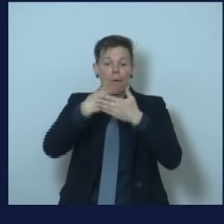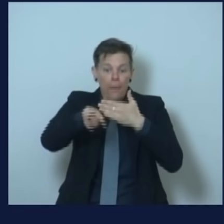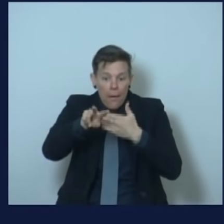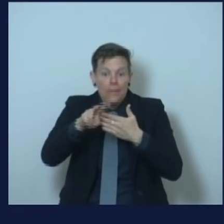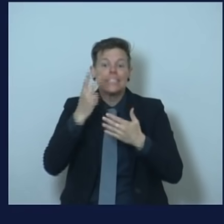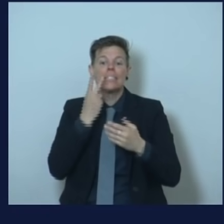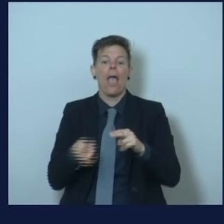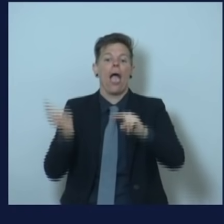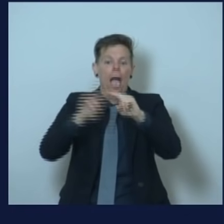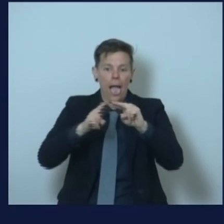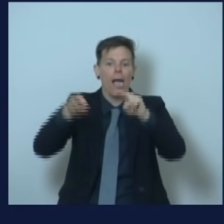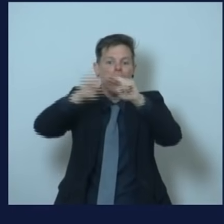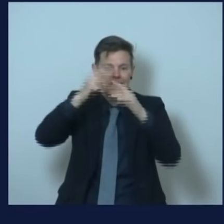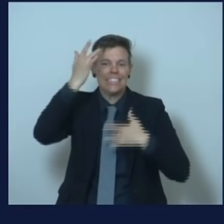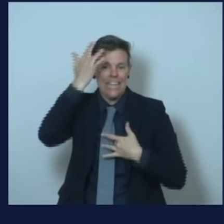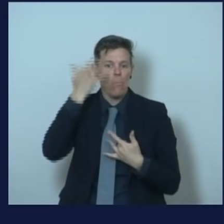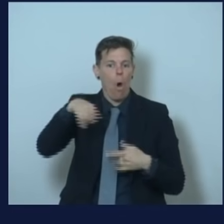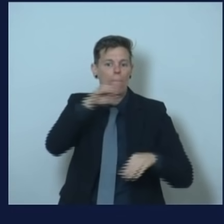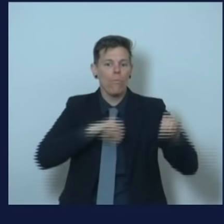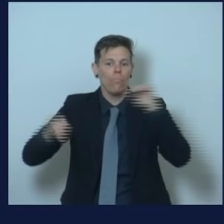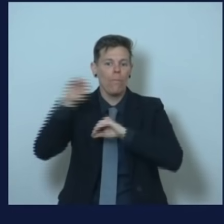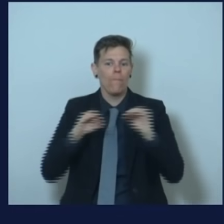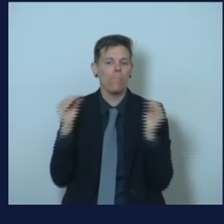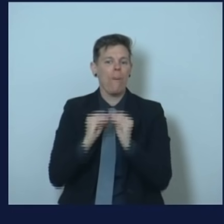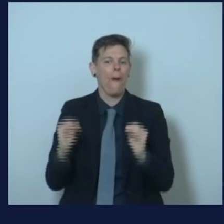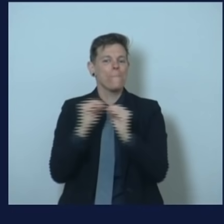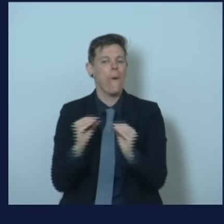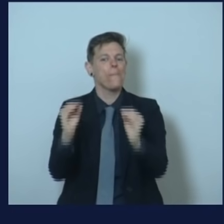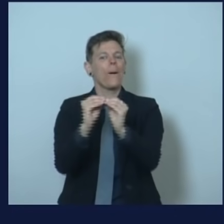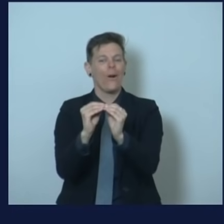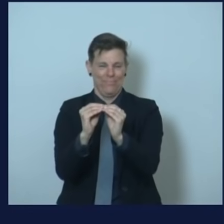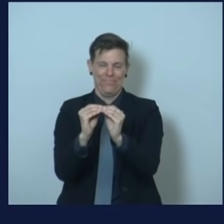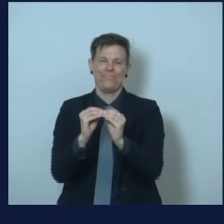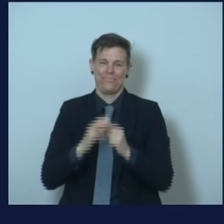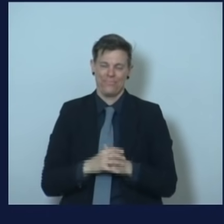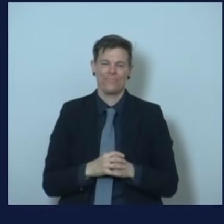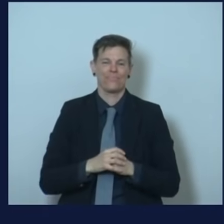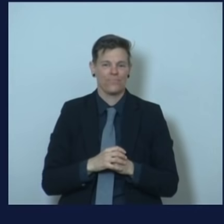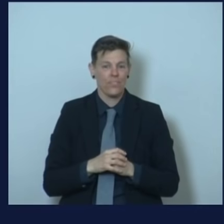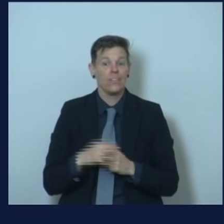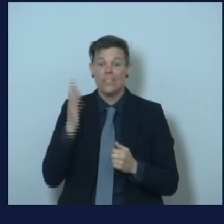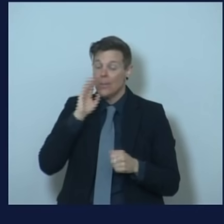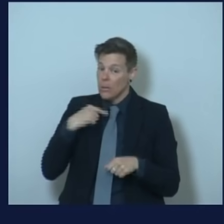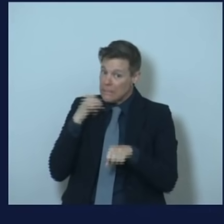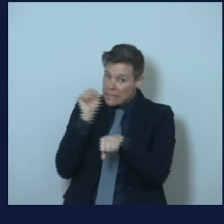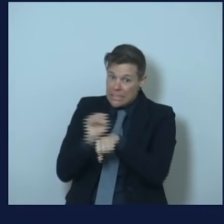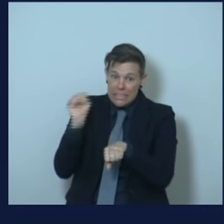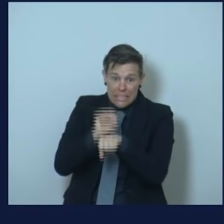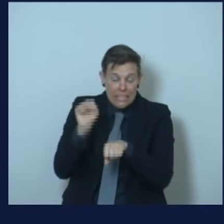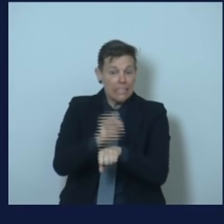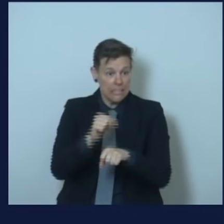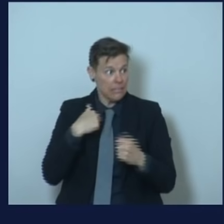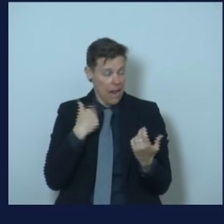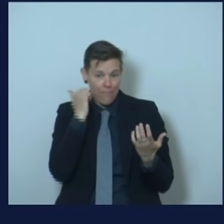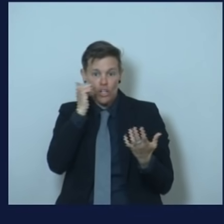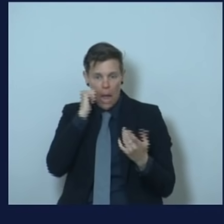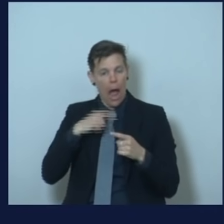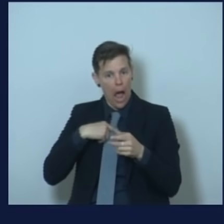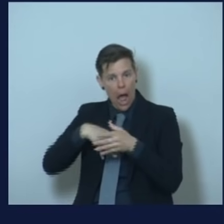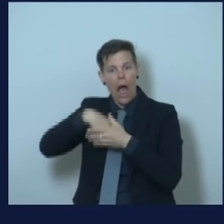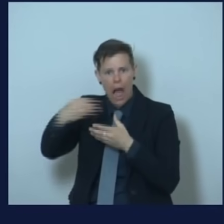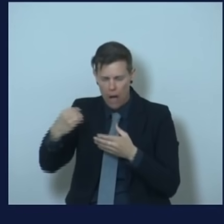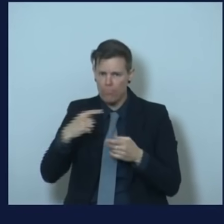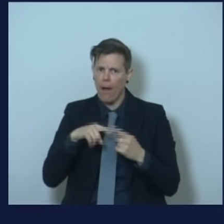when I am, it doesn't mean, however, that we're not working, but when I'm out, I have to say that I'm seeing far too many